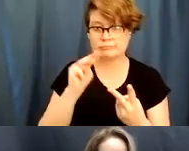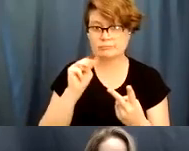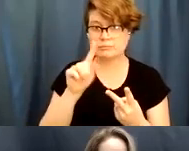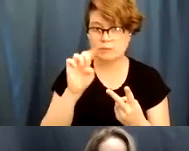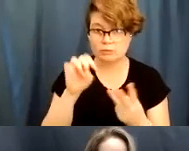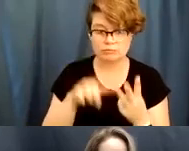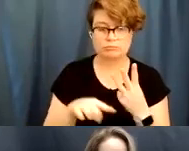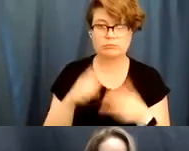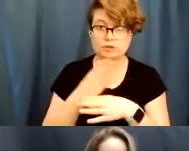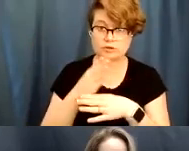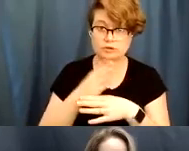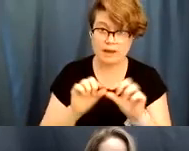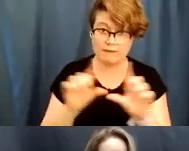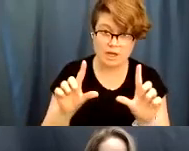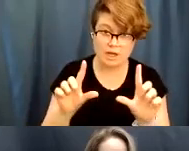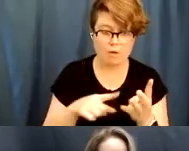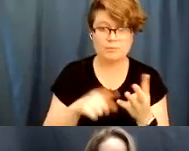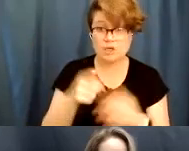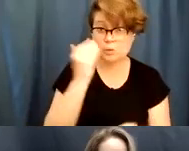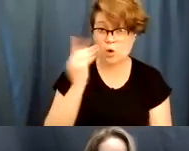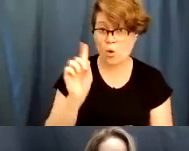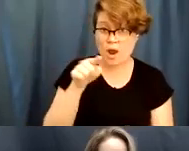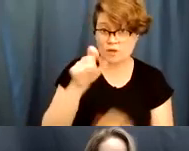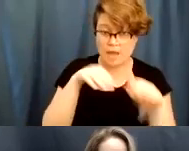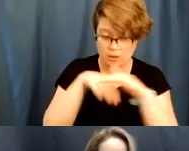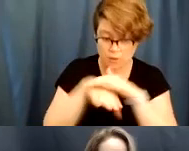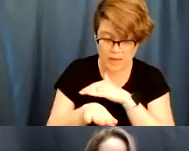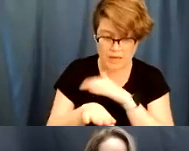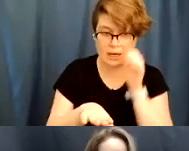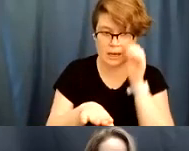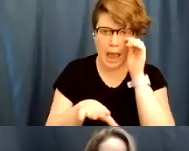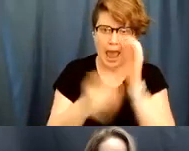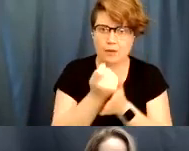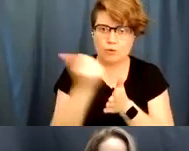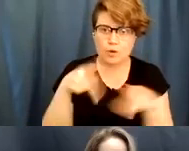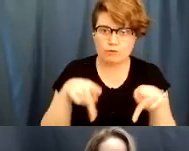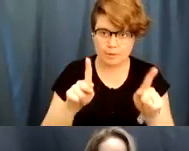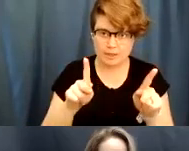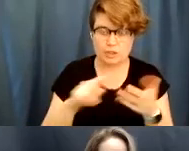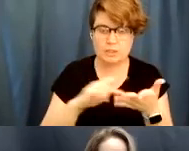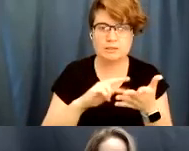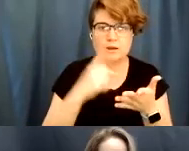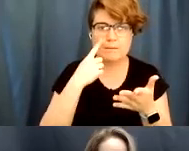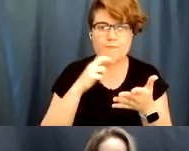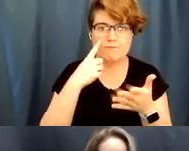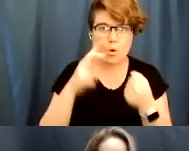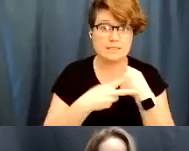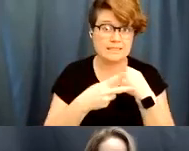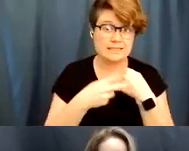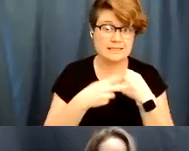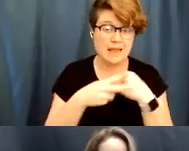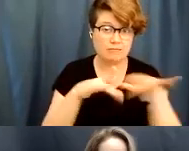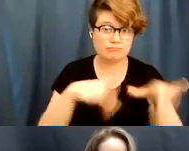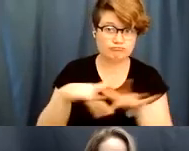video? Do you know where you can go in and remove permissions to store data? All of